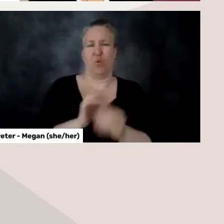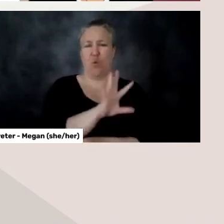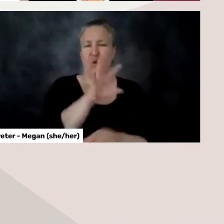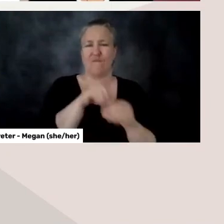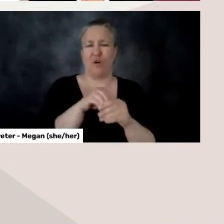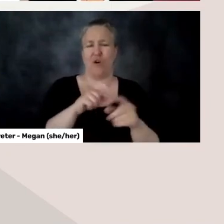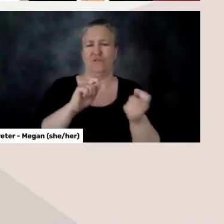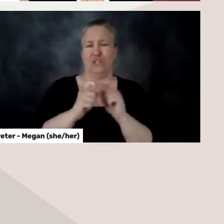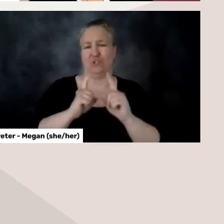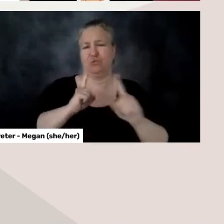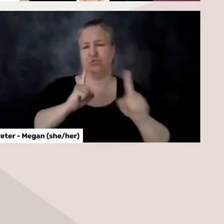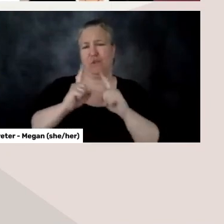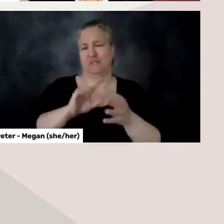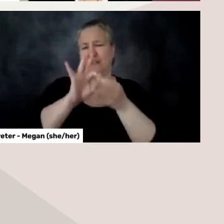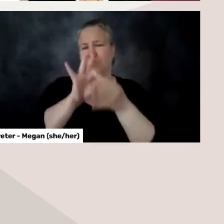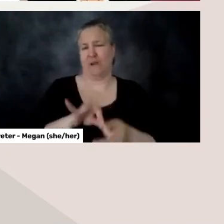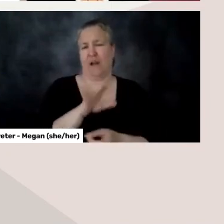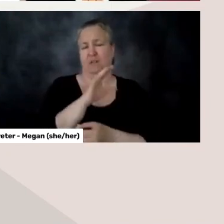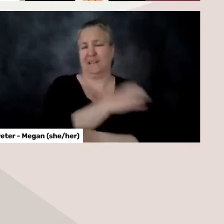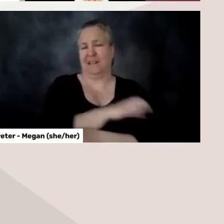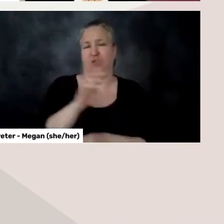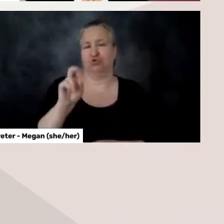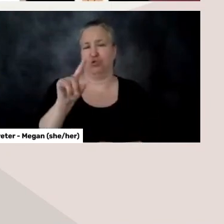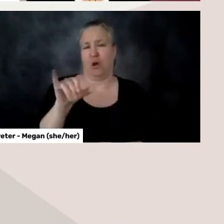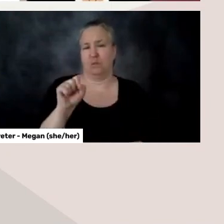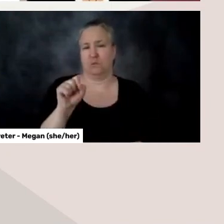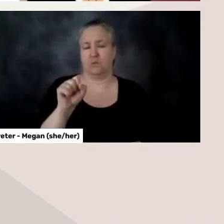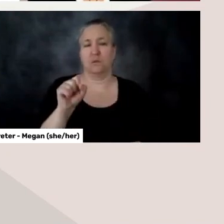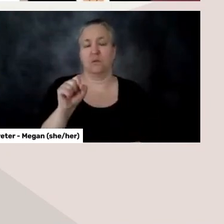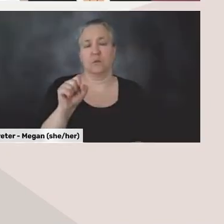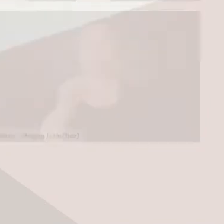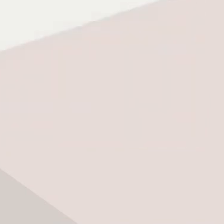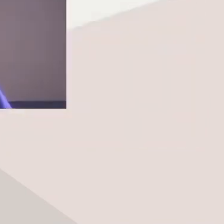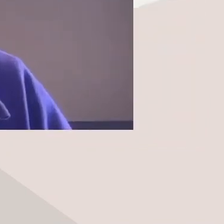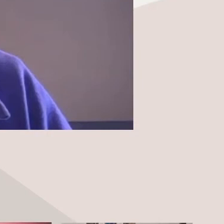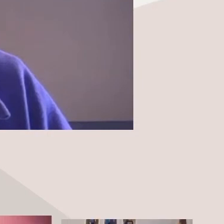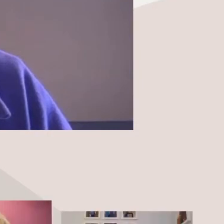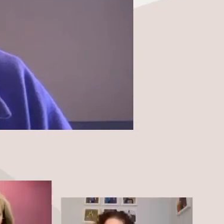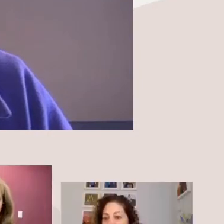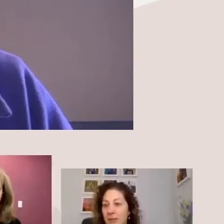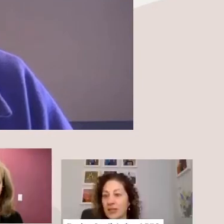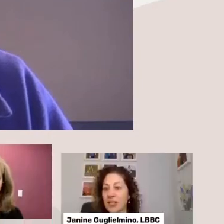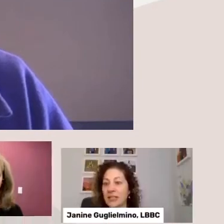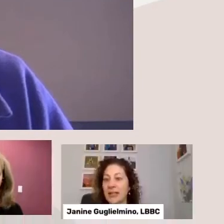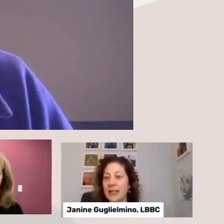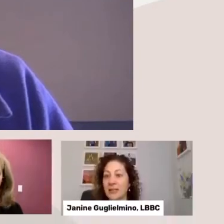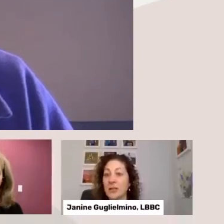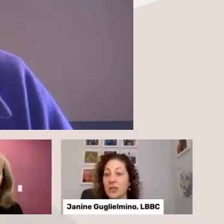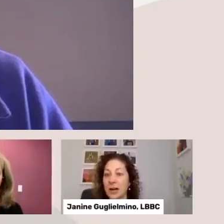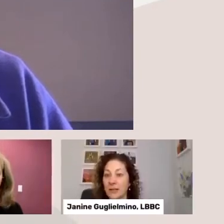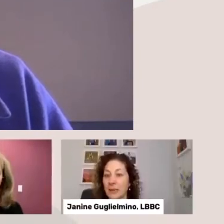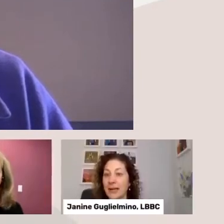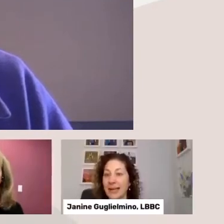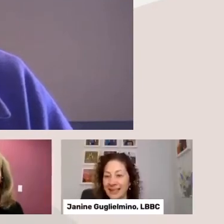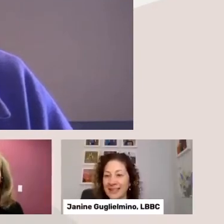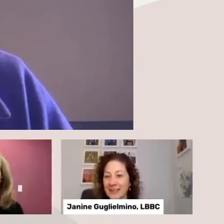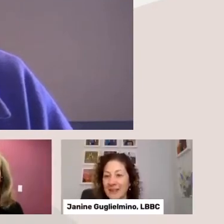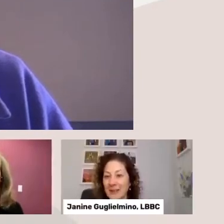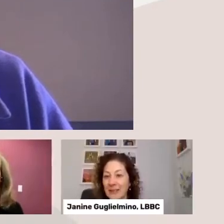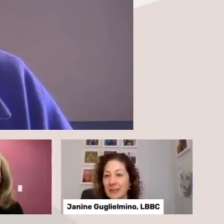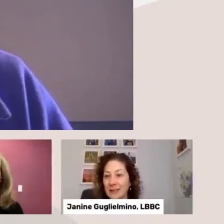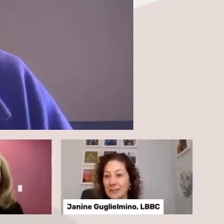the conversation around clinical trials. And why don't we start with you, Julia, and then we'll go to Sheila and Dr.